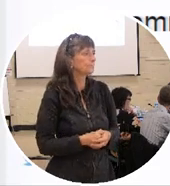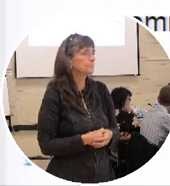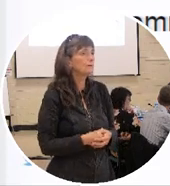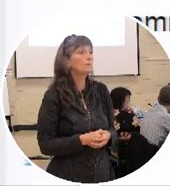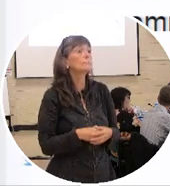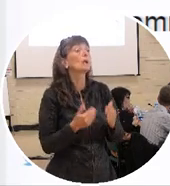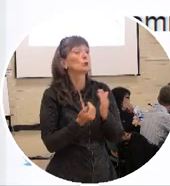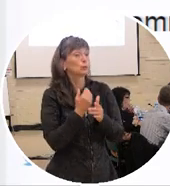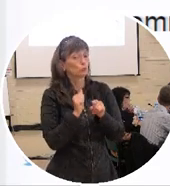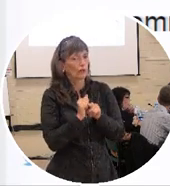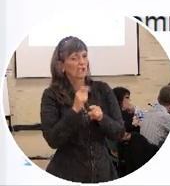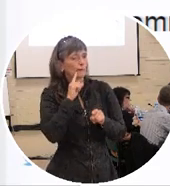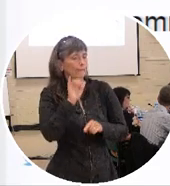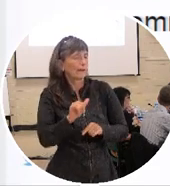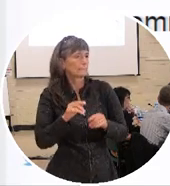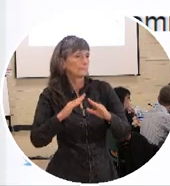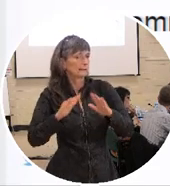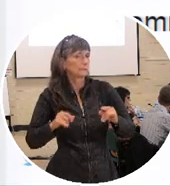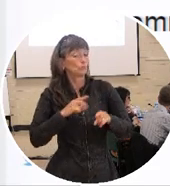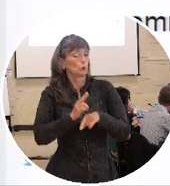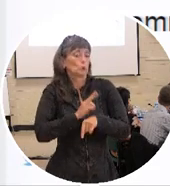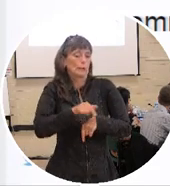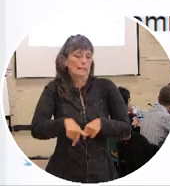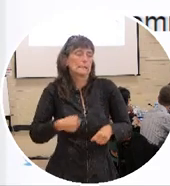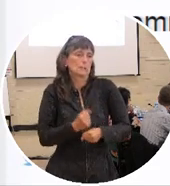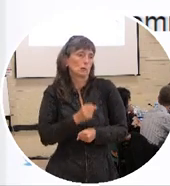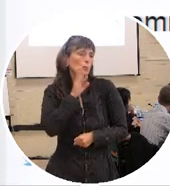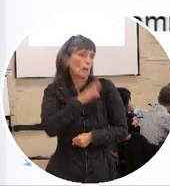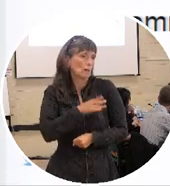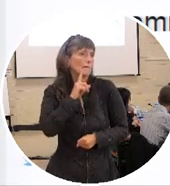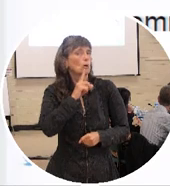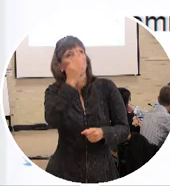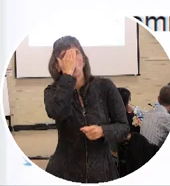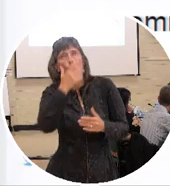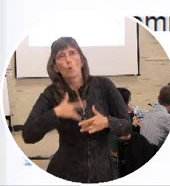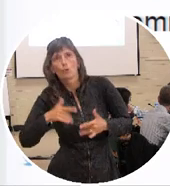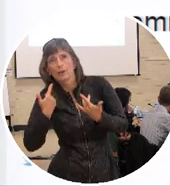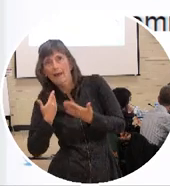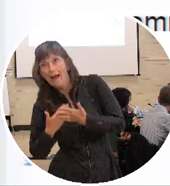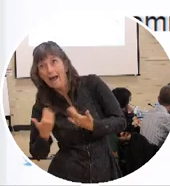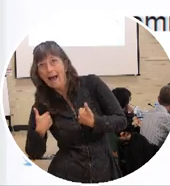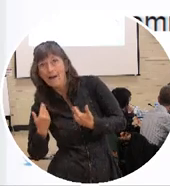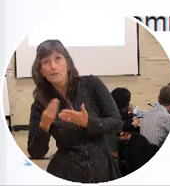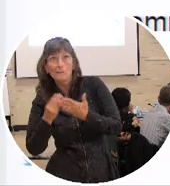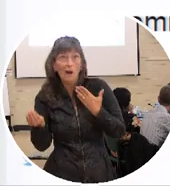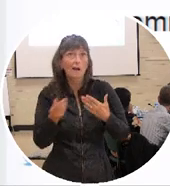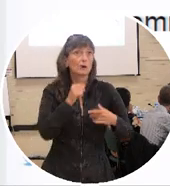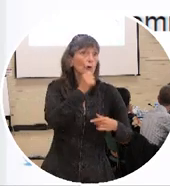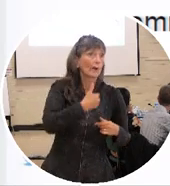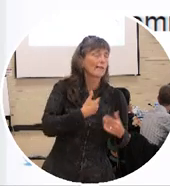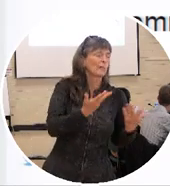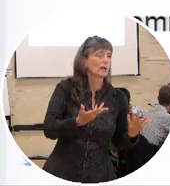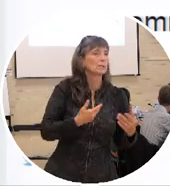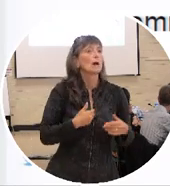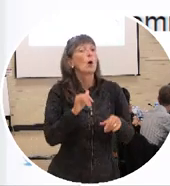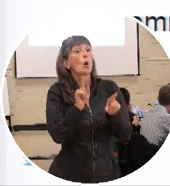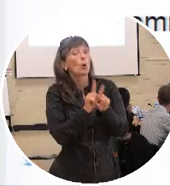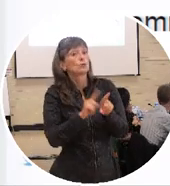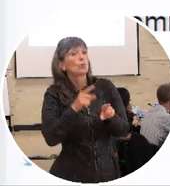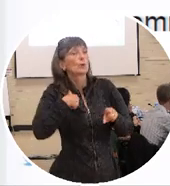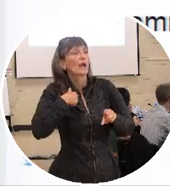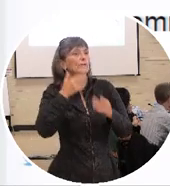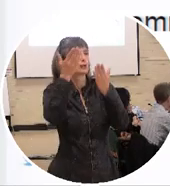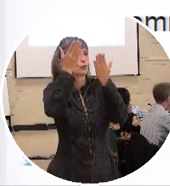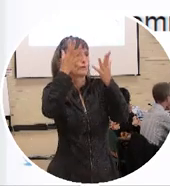begun, and a system will be in use this school year. The district added a virtual server as well to host the inventory